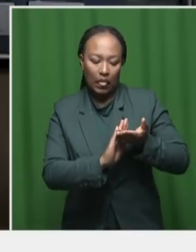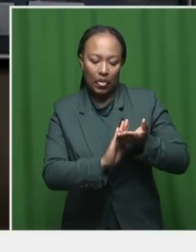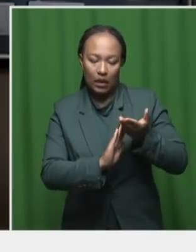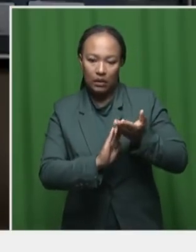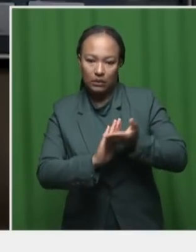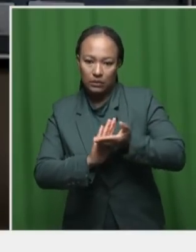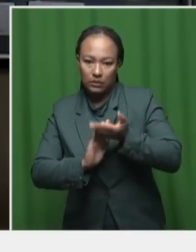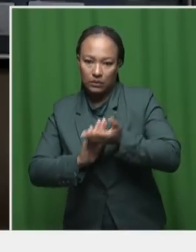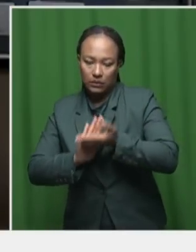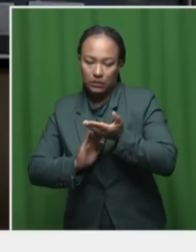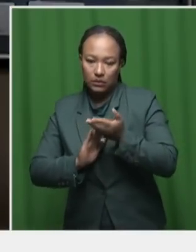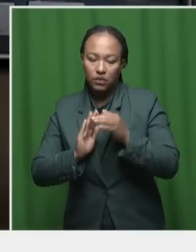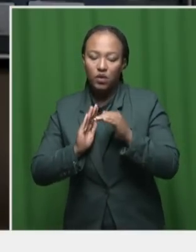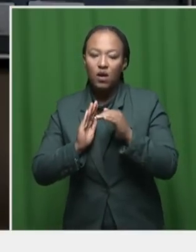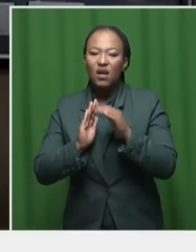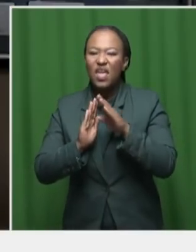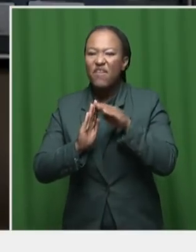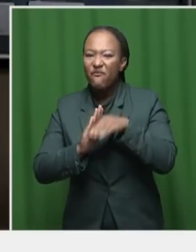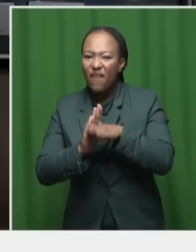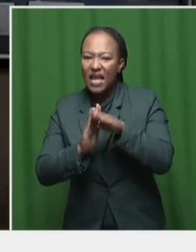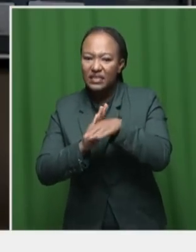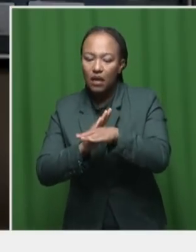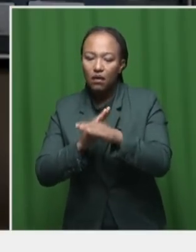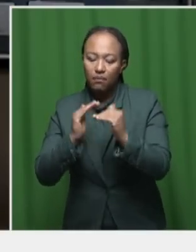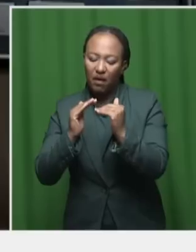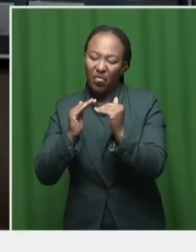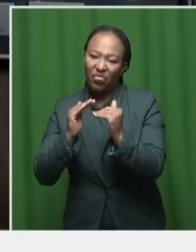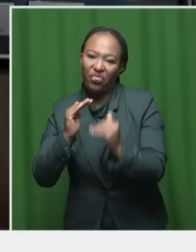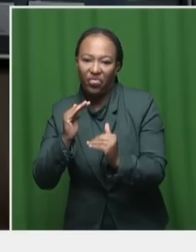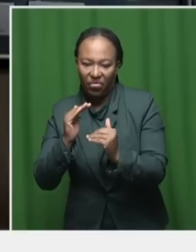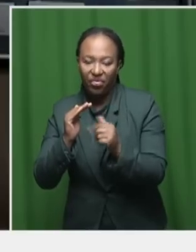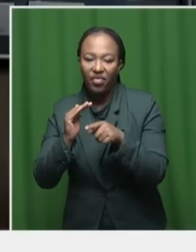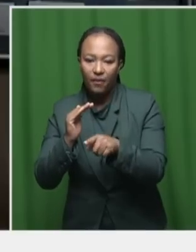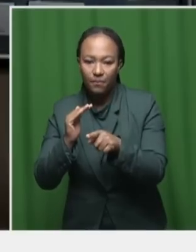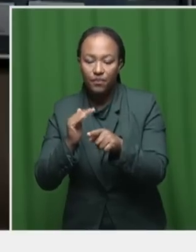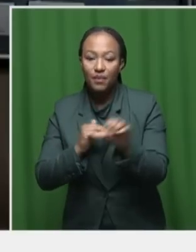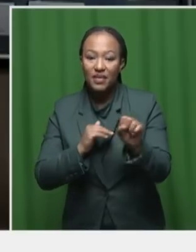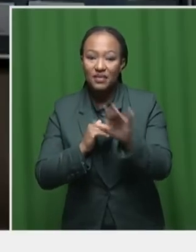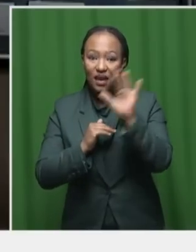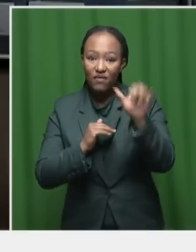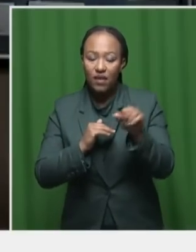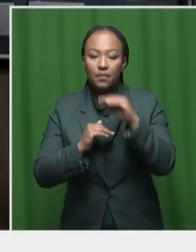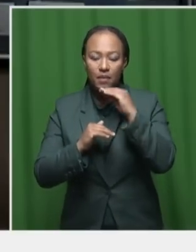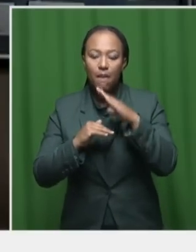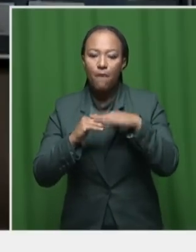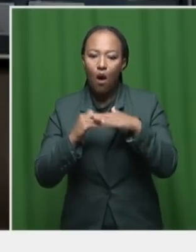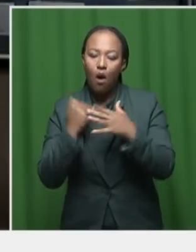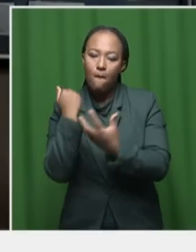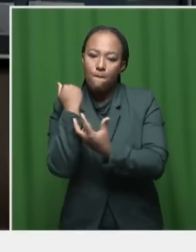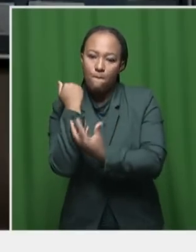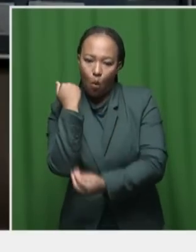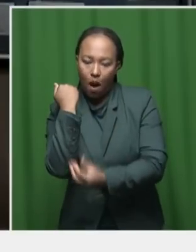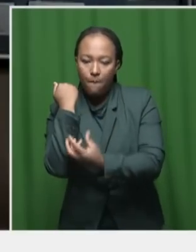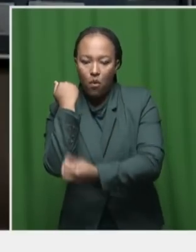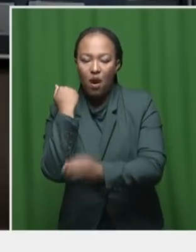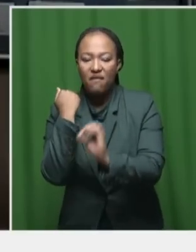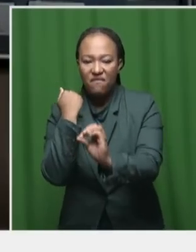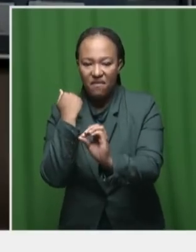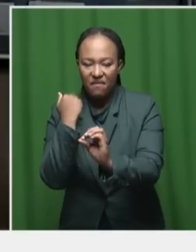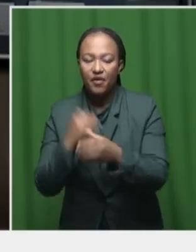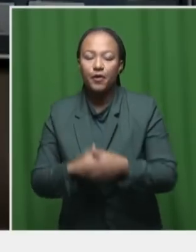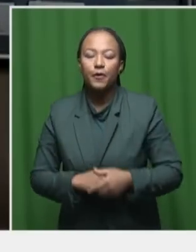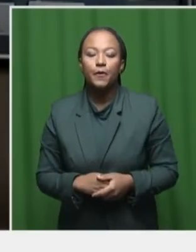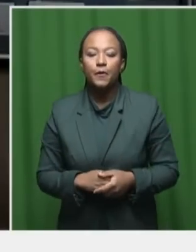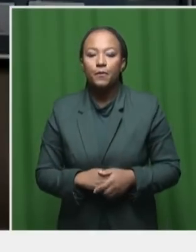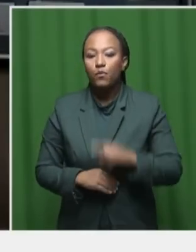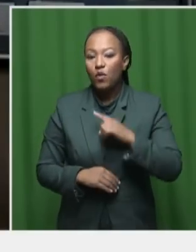currently well below the inflation rate. So that simply means that we in South Africa are getting poorer. And the main reason for that simply has to do with